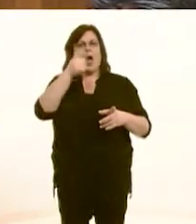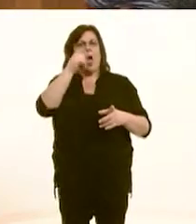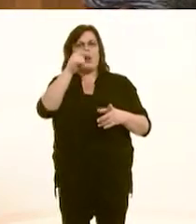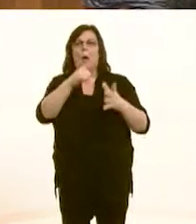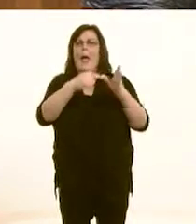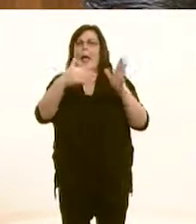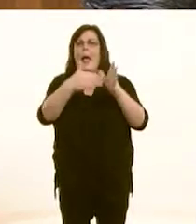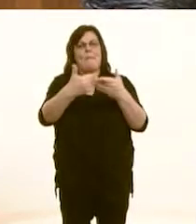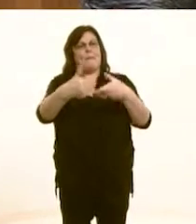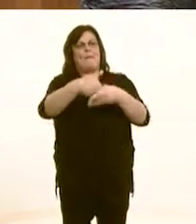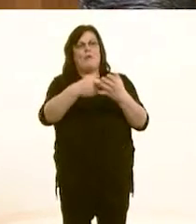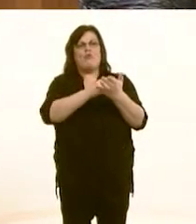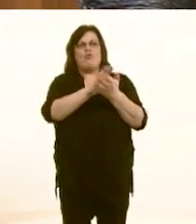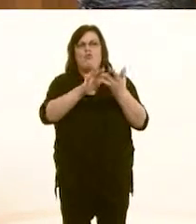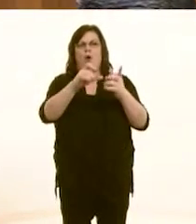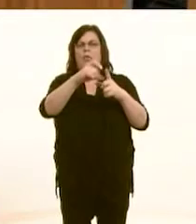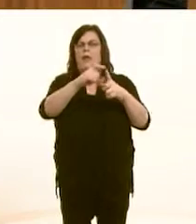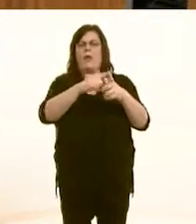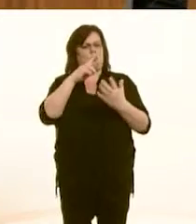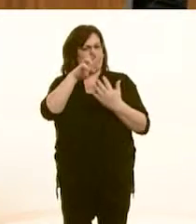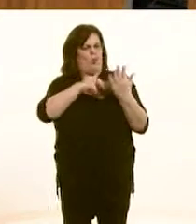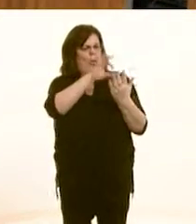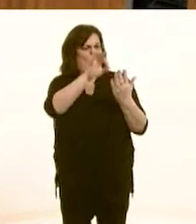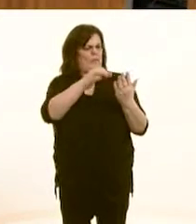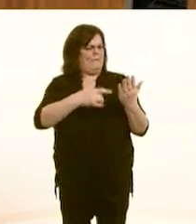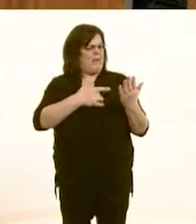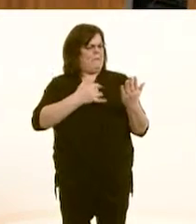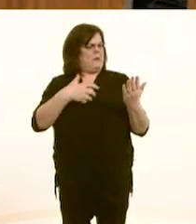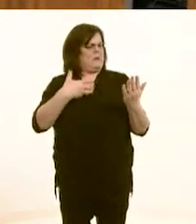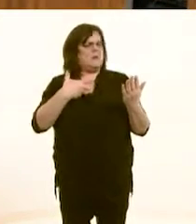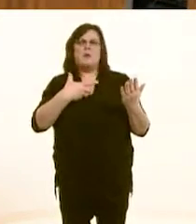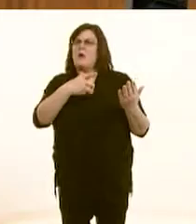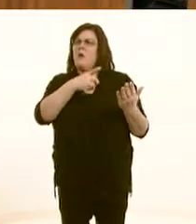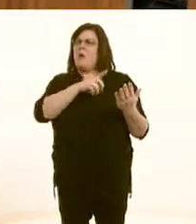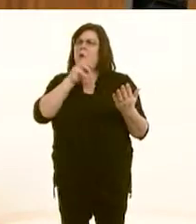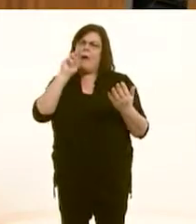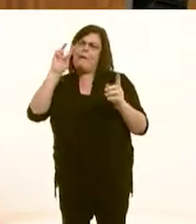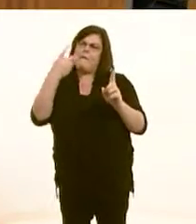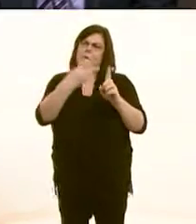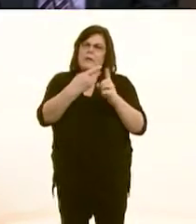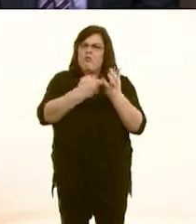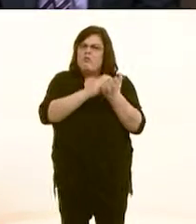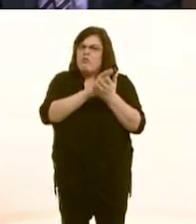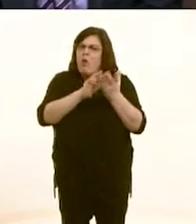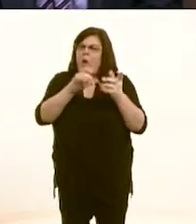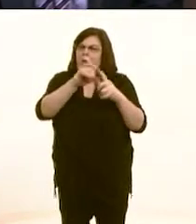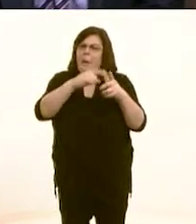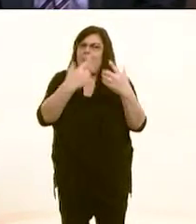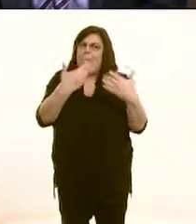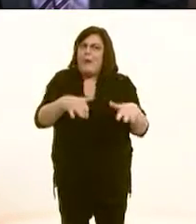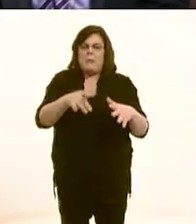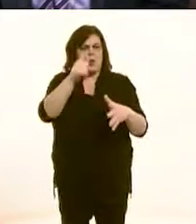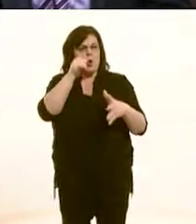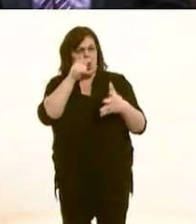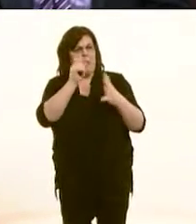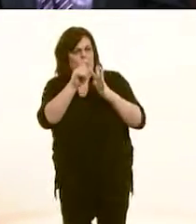whether the Leader of the Opposition had actually been there. Nevertheless, Ron the Life had to be managed carefully, and it is a project,